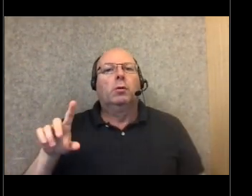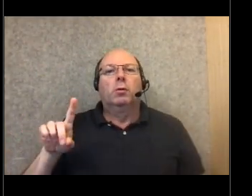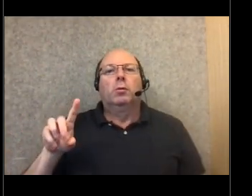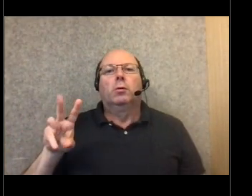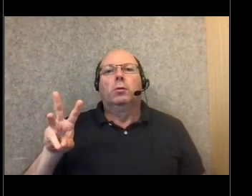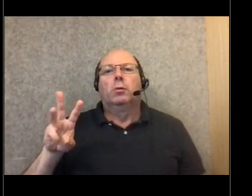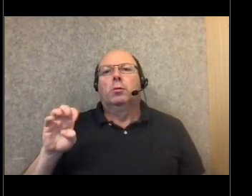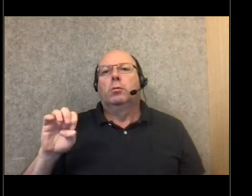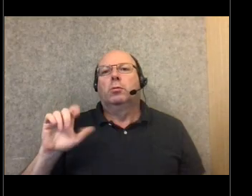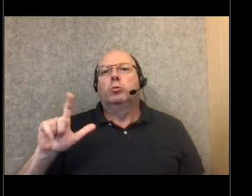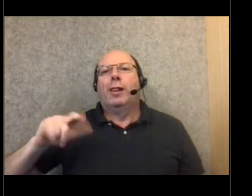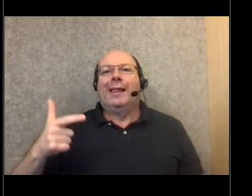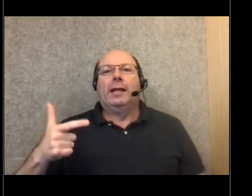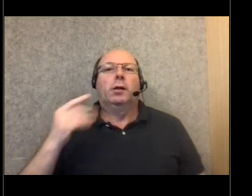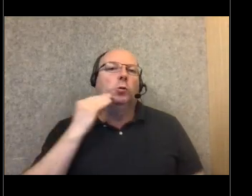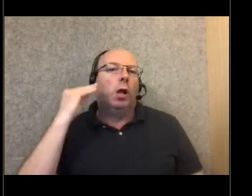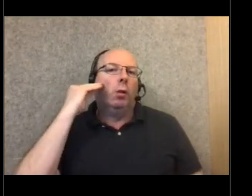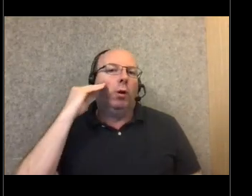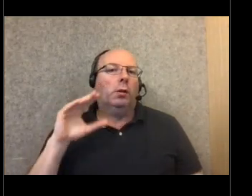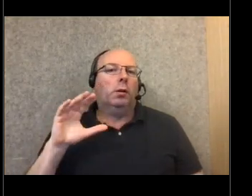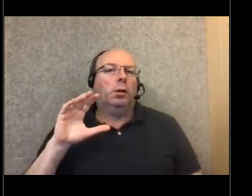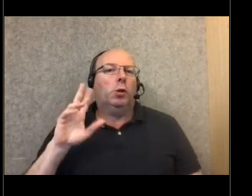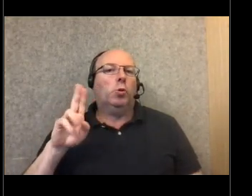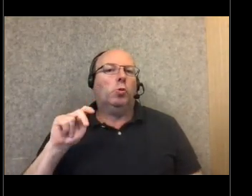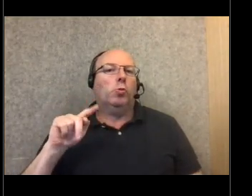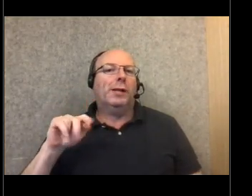for knowledge check 10.